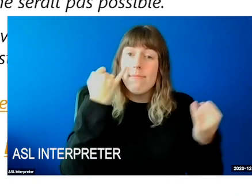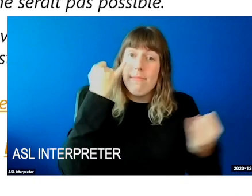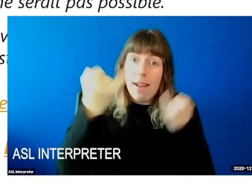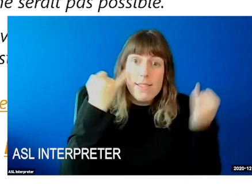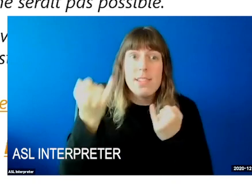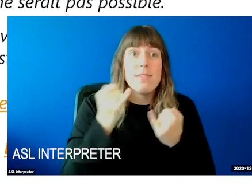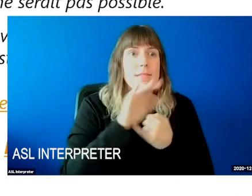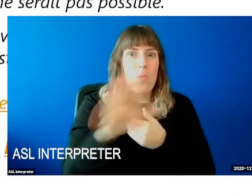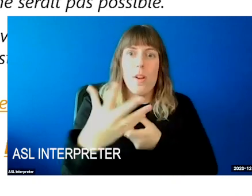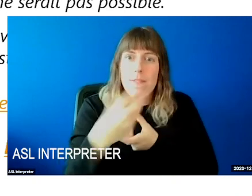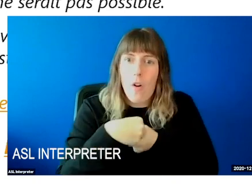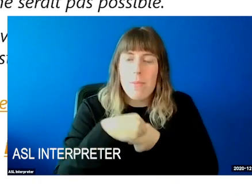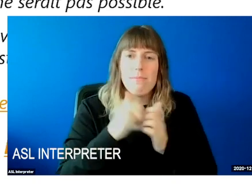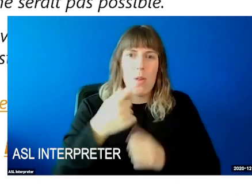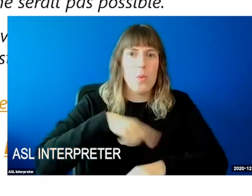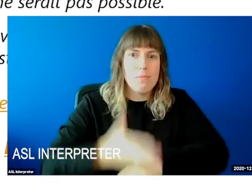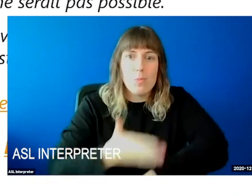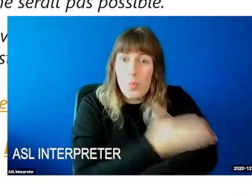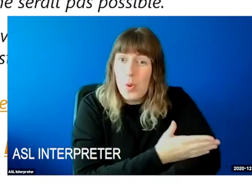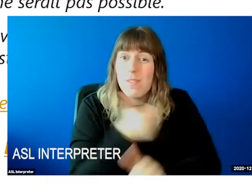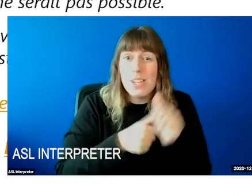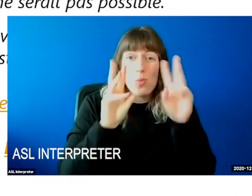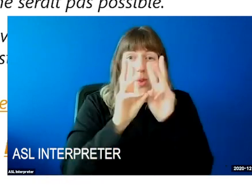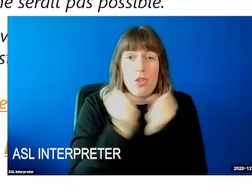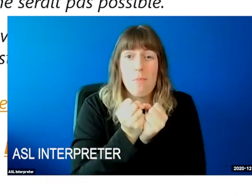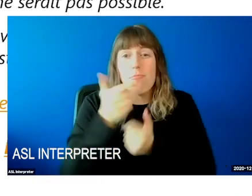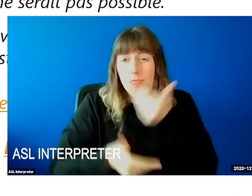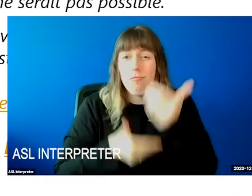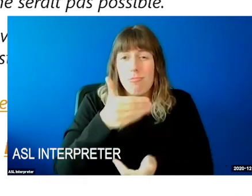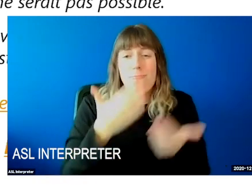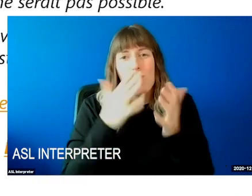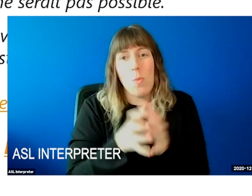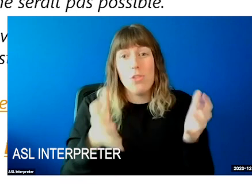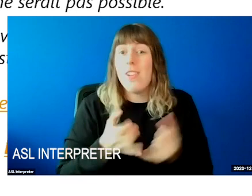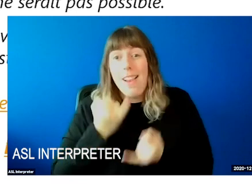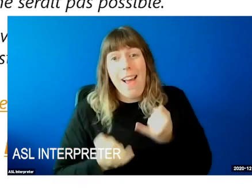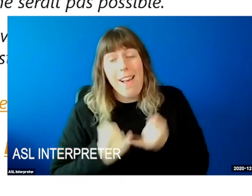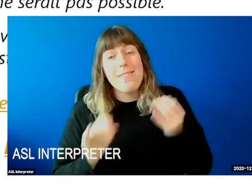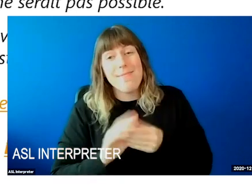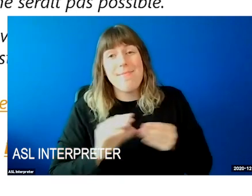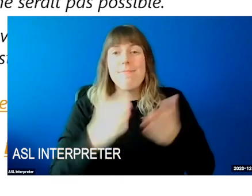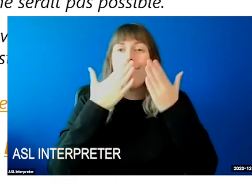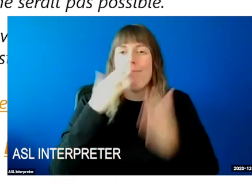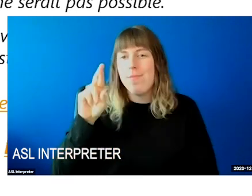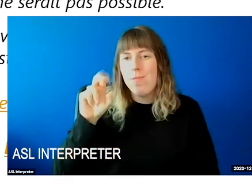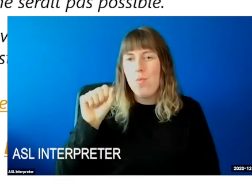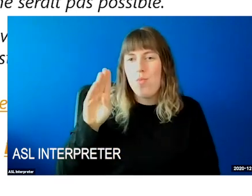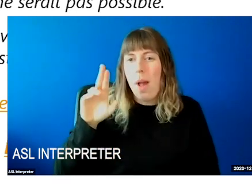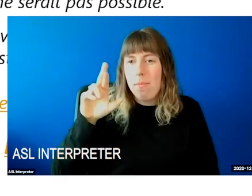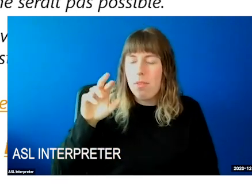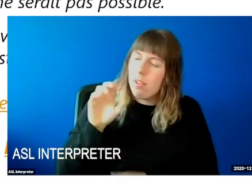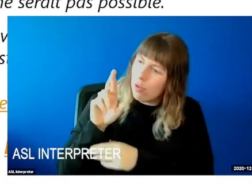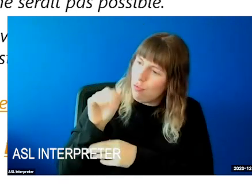to again thank all of you for your ideas and ways that you've helped us to improve the sessions as we go along. And last but